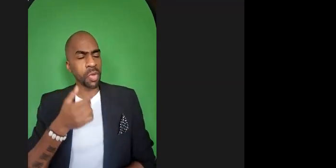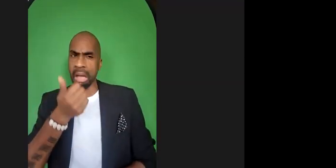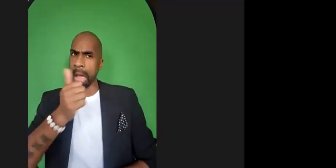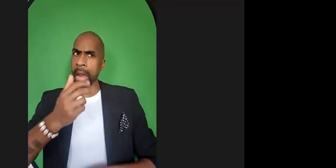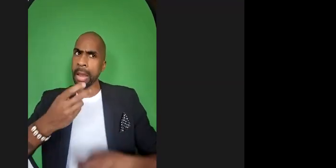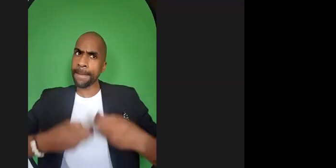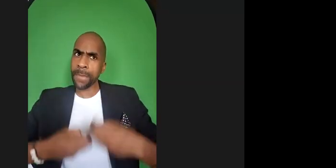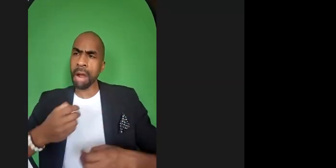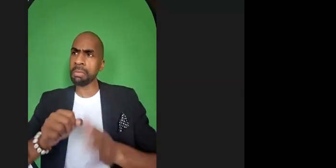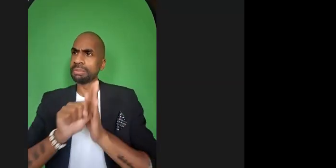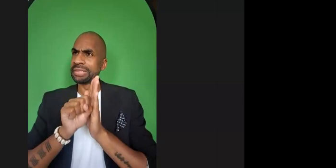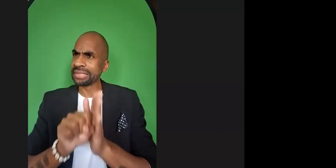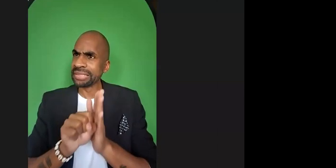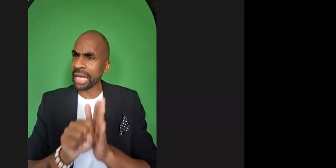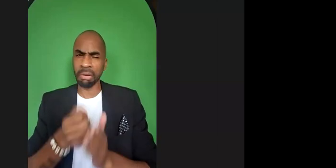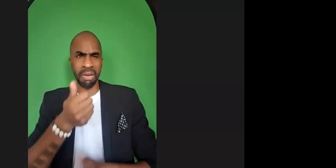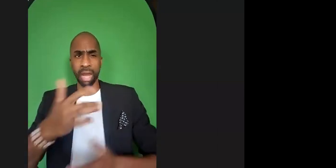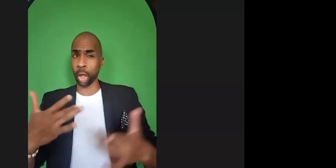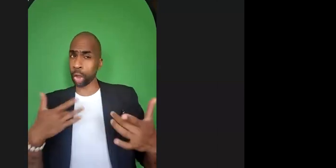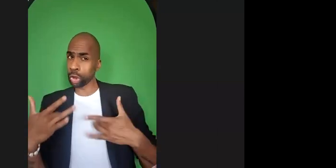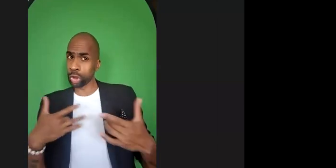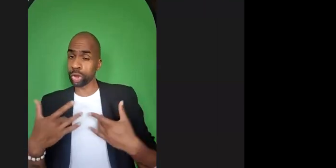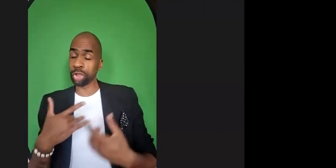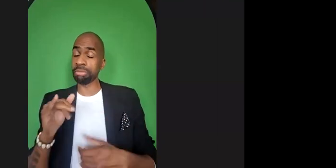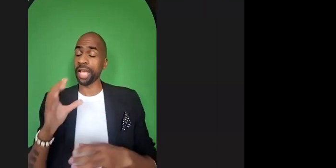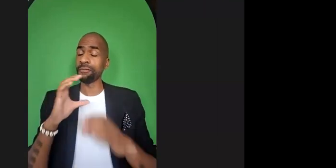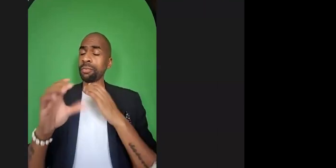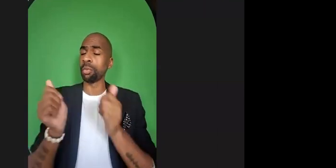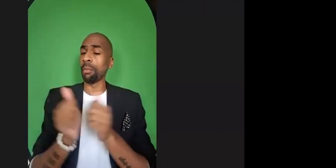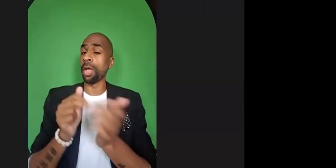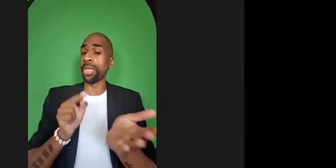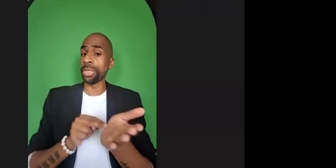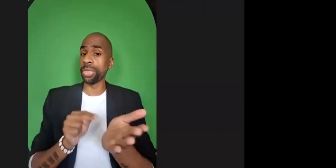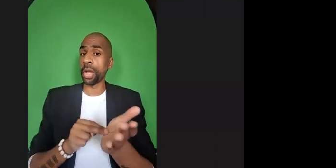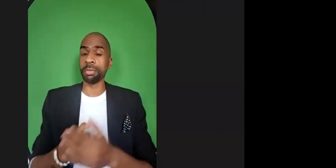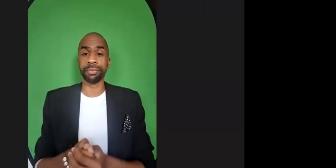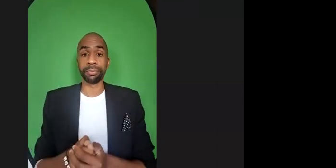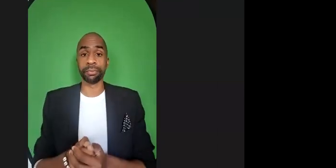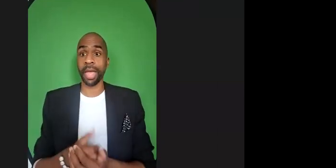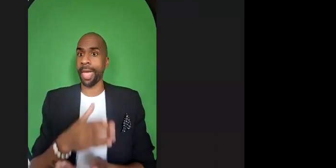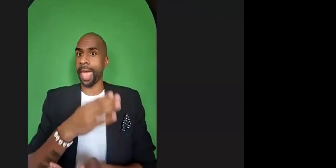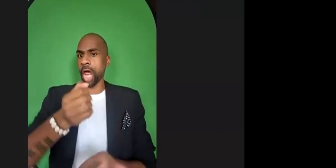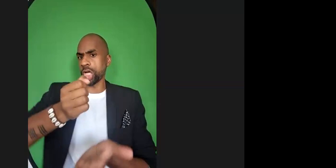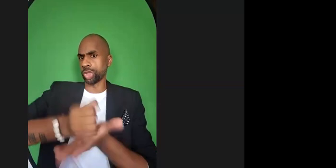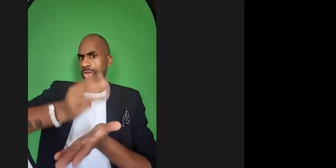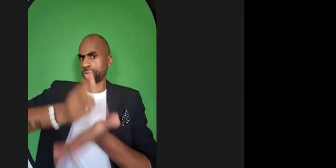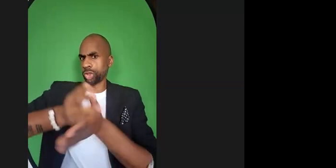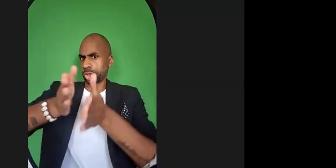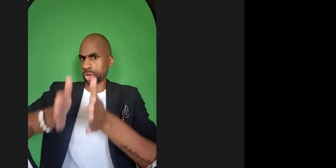symptom or a practical concern, for example. And then our social worker plays a huge